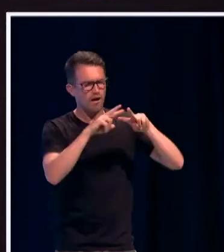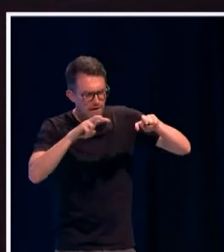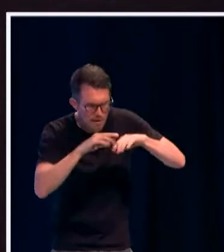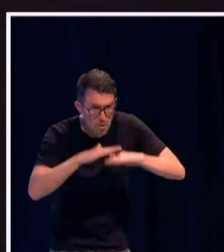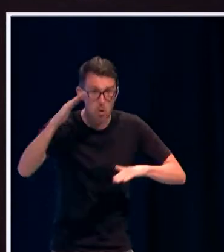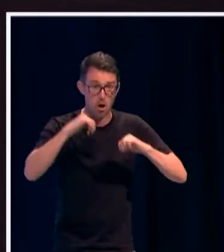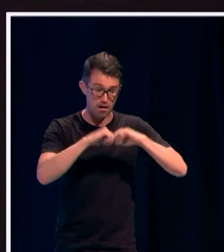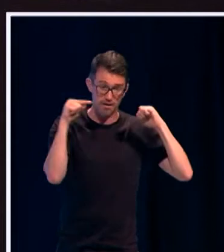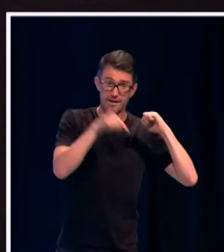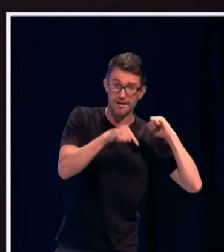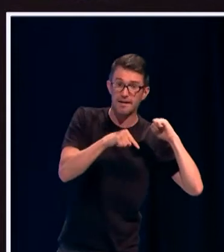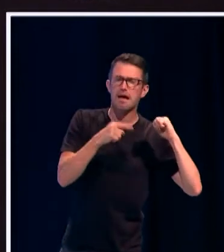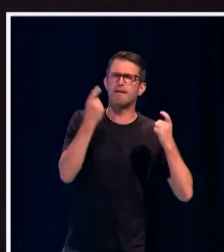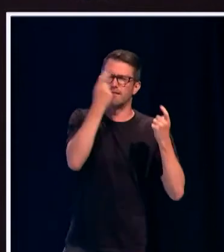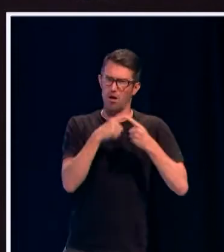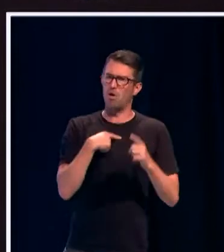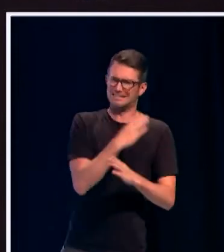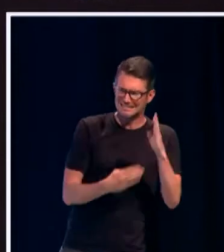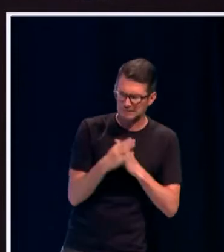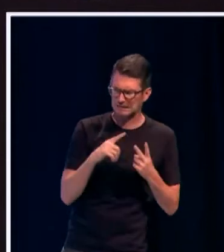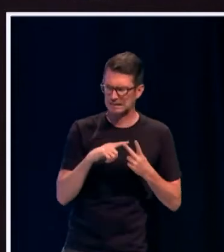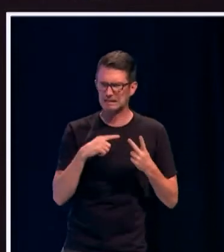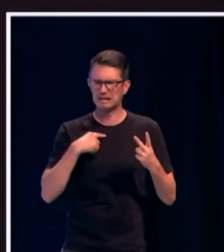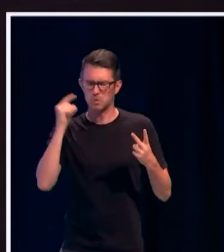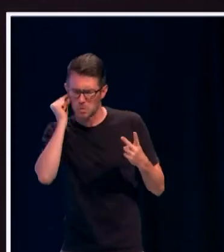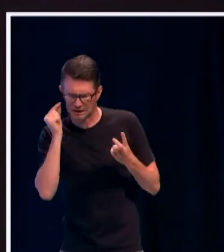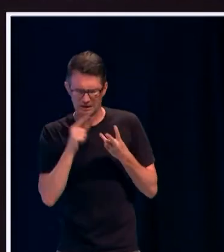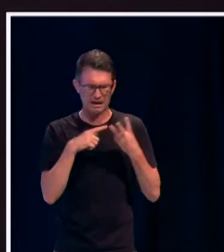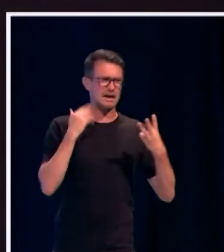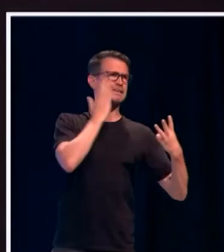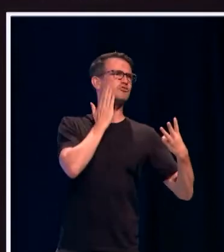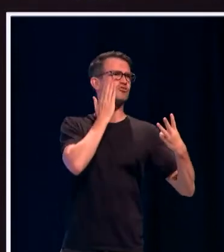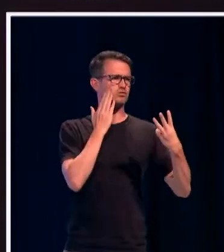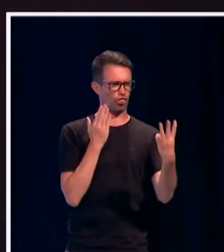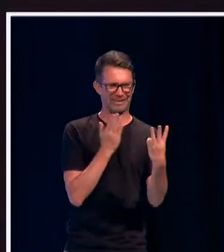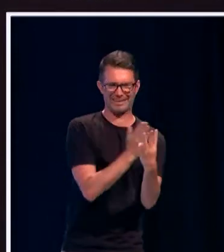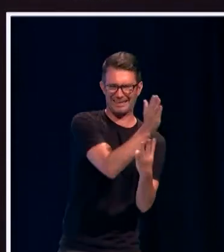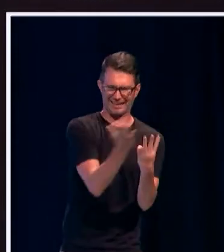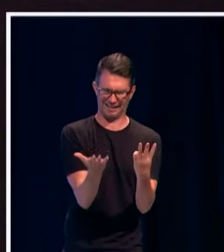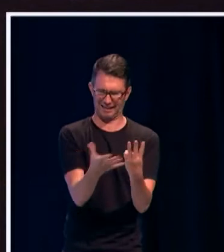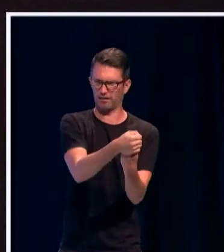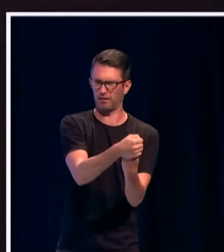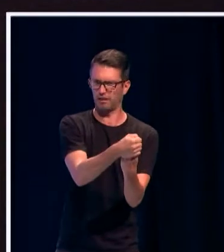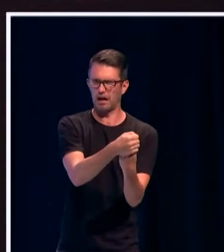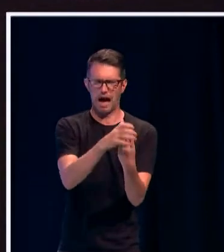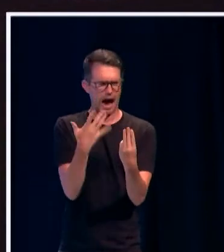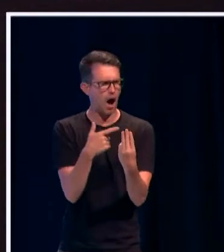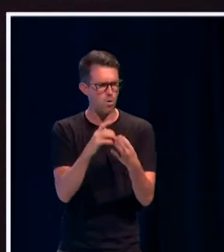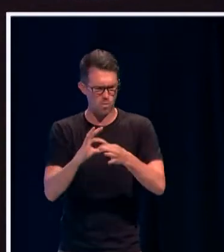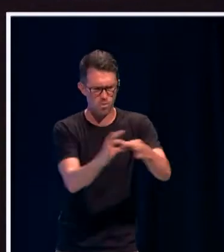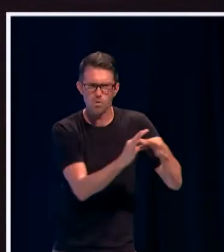disabilities, being a woman, and being an Indigenous woman. So when we see all these identities, we see